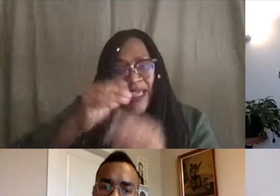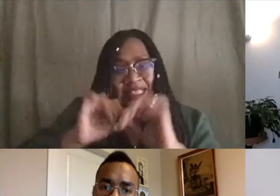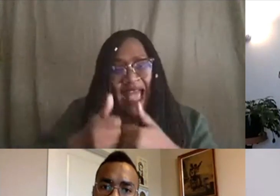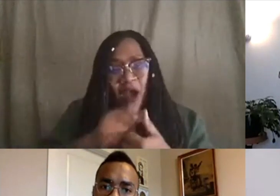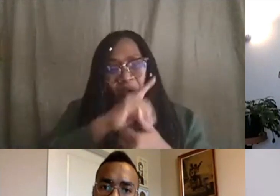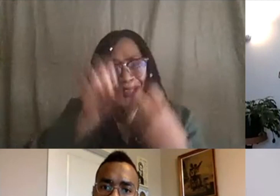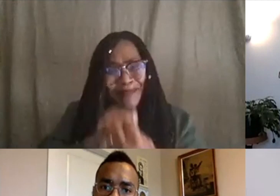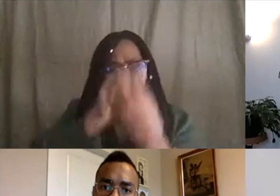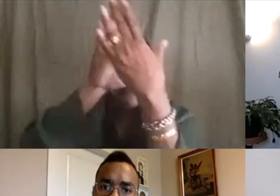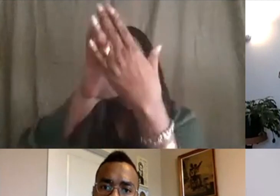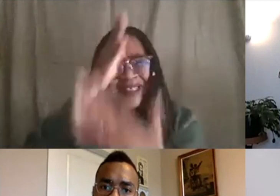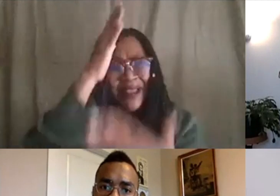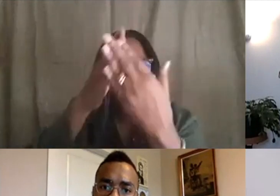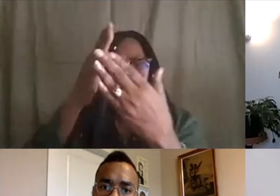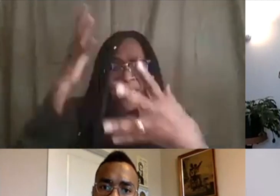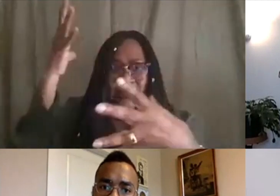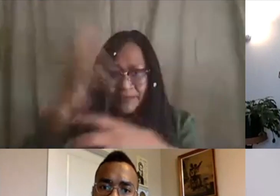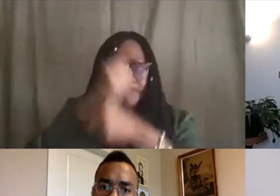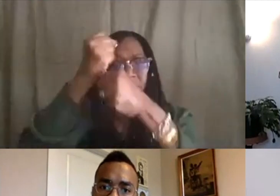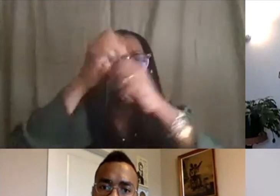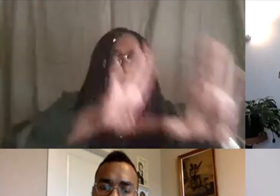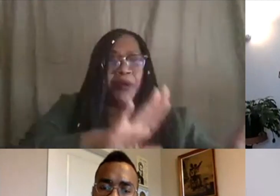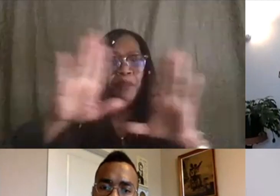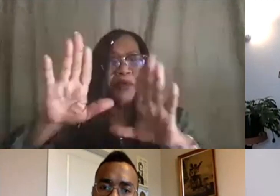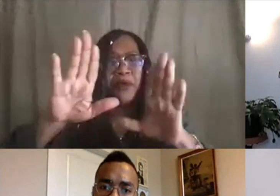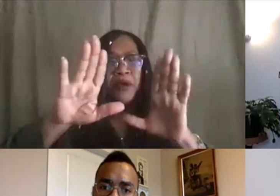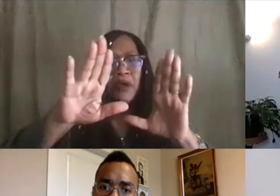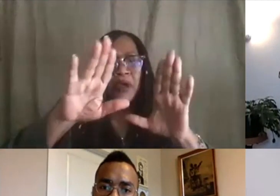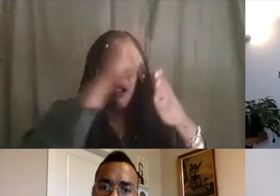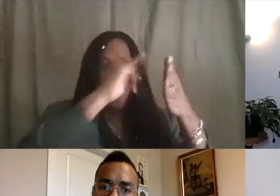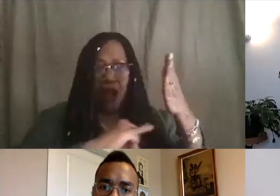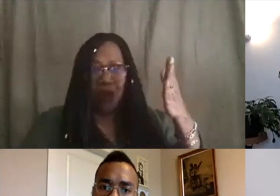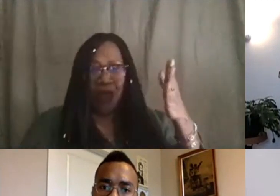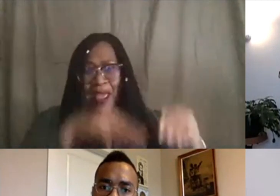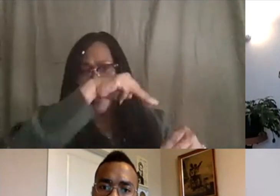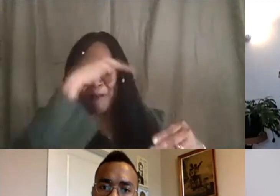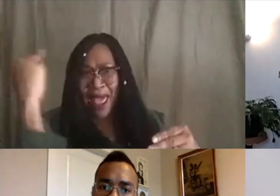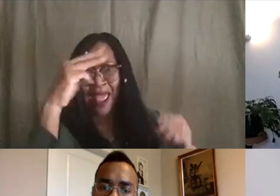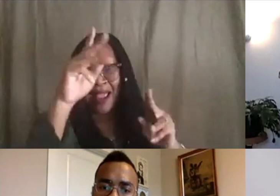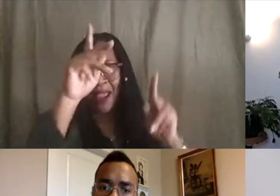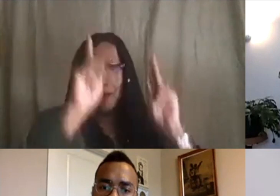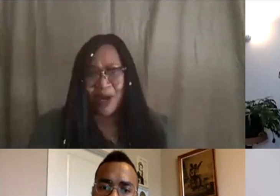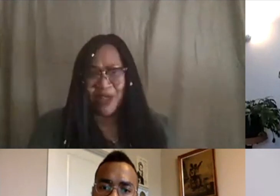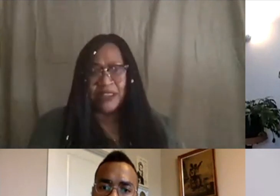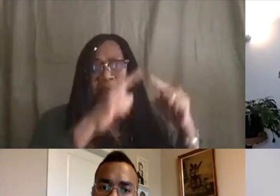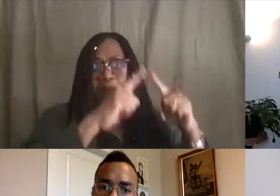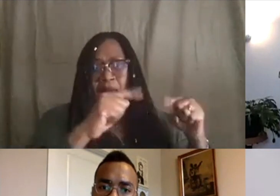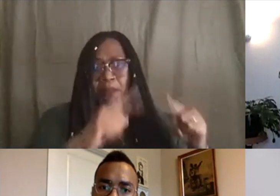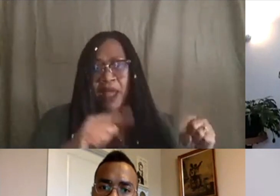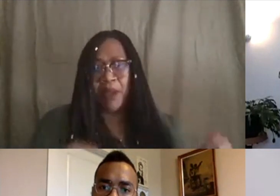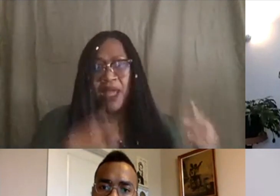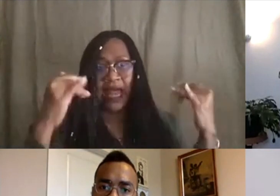countering anti-Blackness. It's like, well, we're going to put some artwork of some by a Black artist or so forth, and now we're